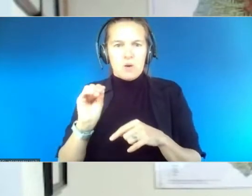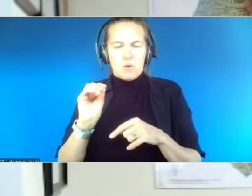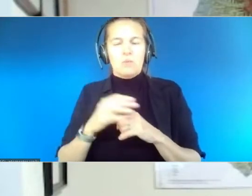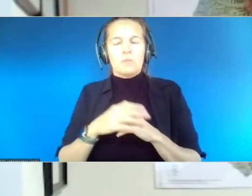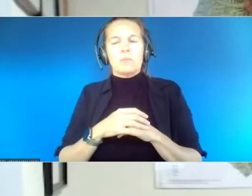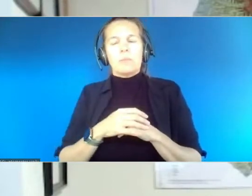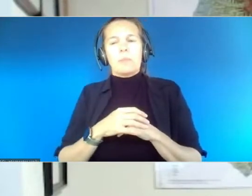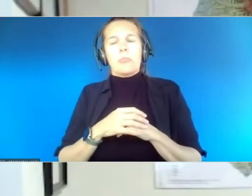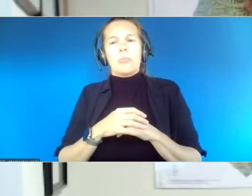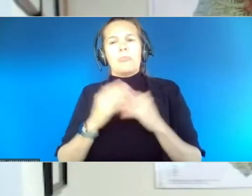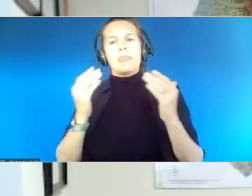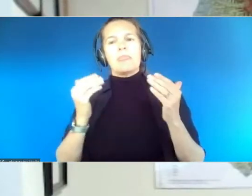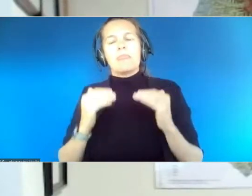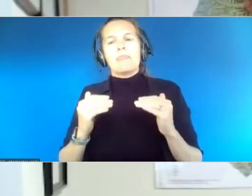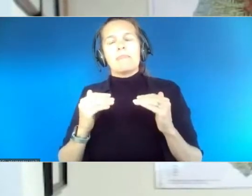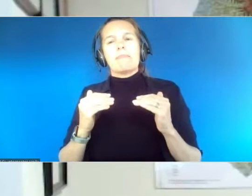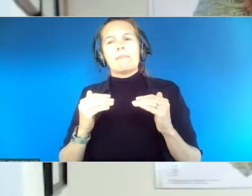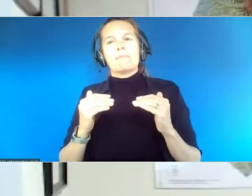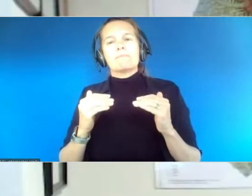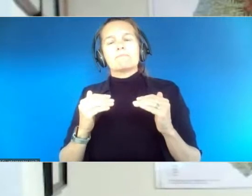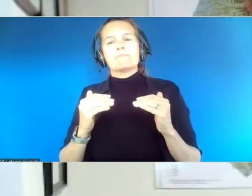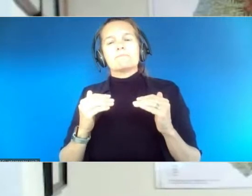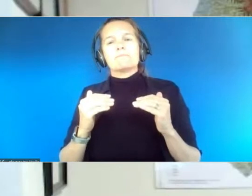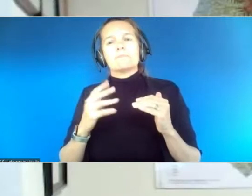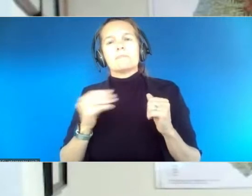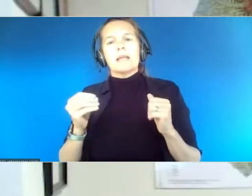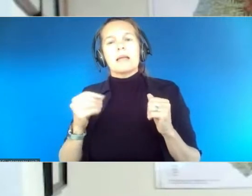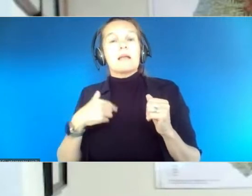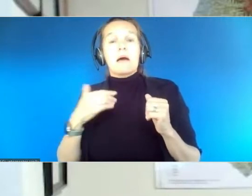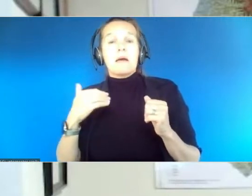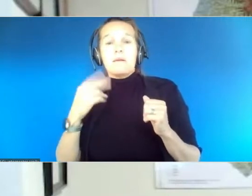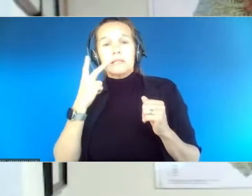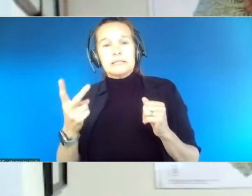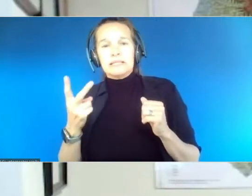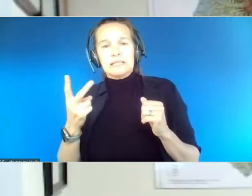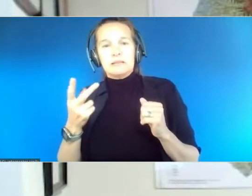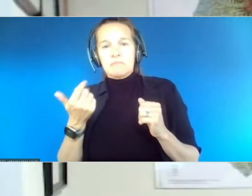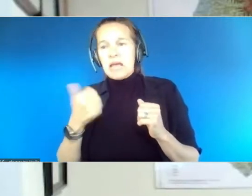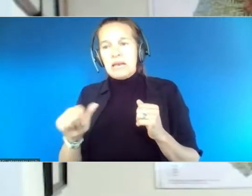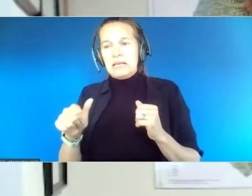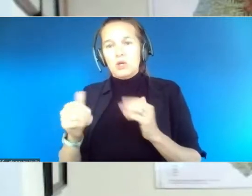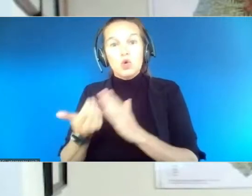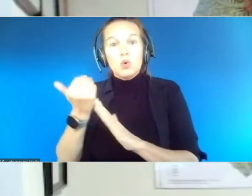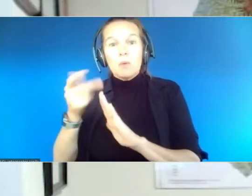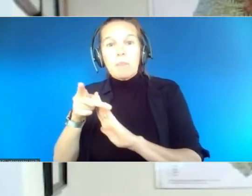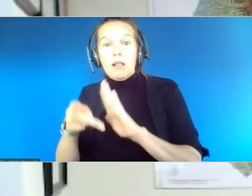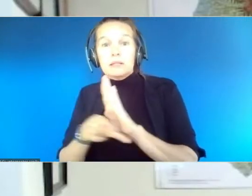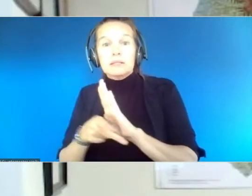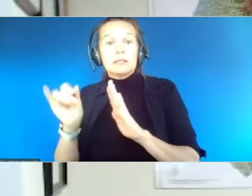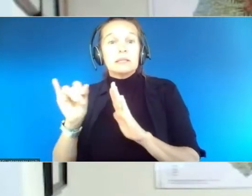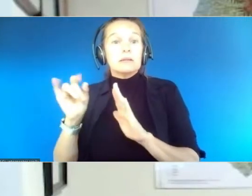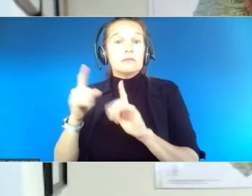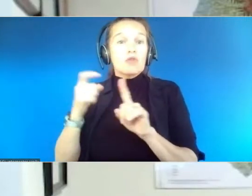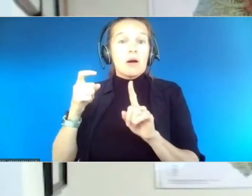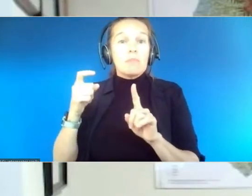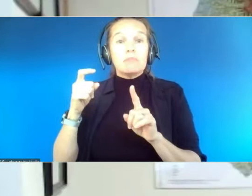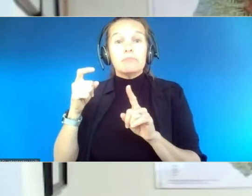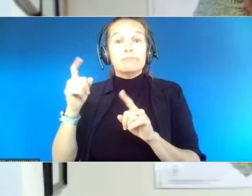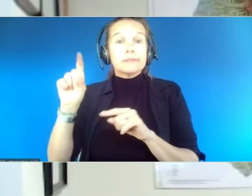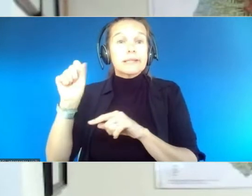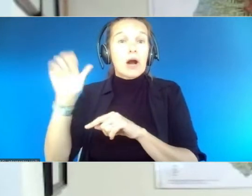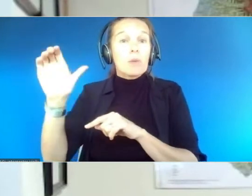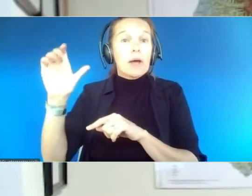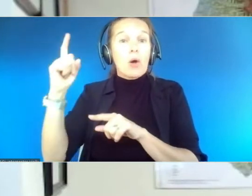even a better understanding, I have not seen anything emerge in that way. The way to address it at this point